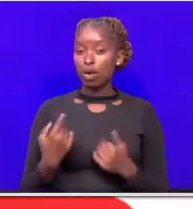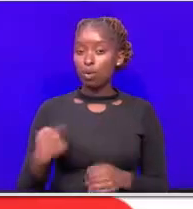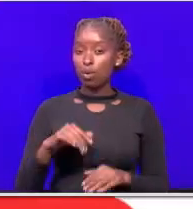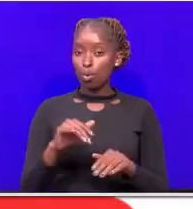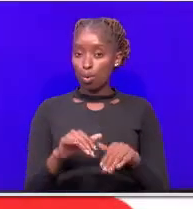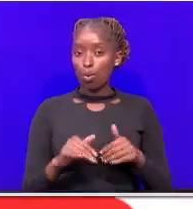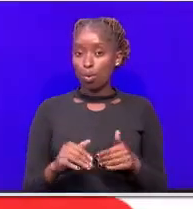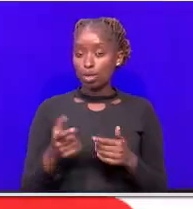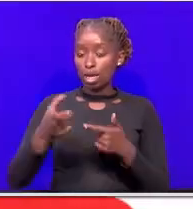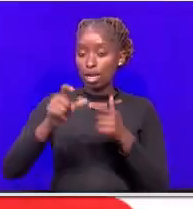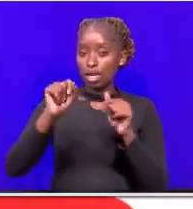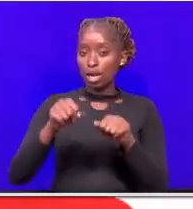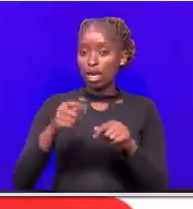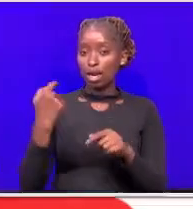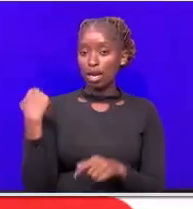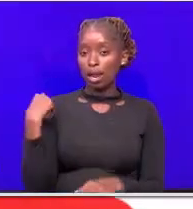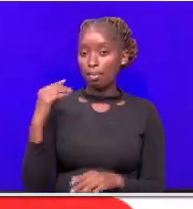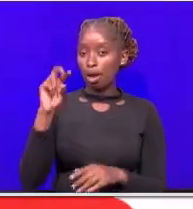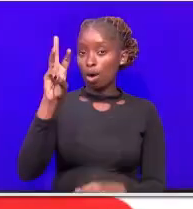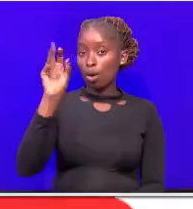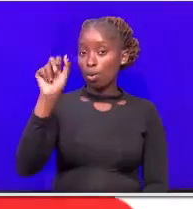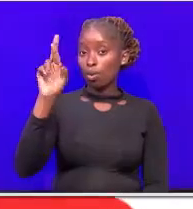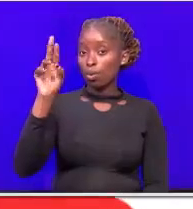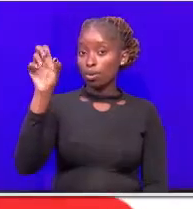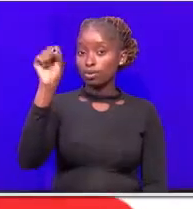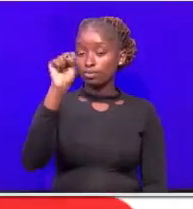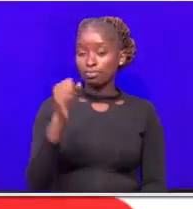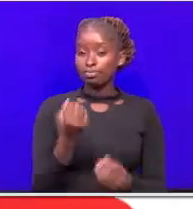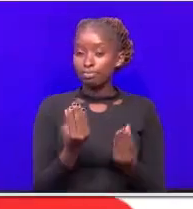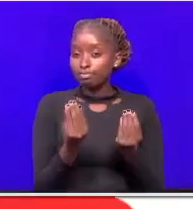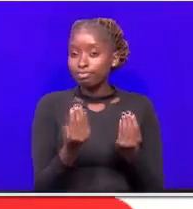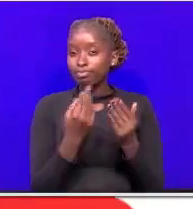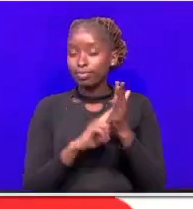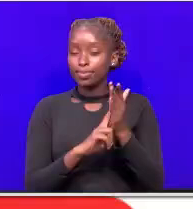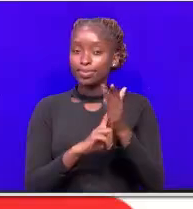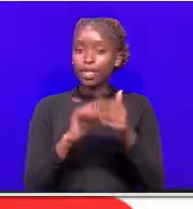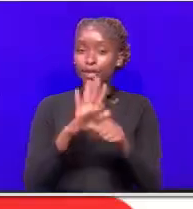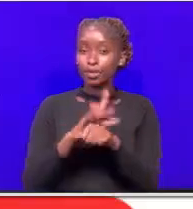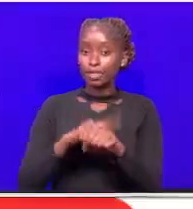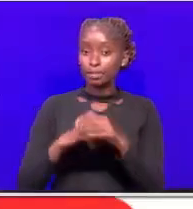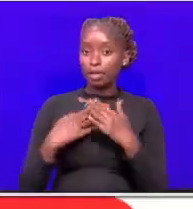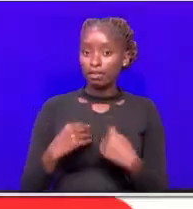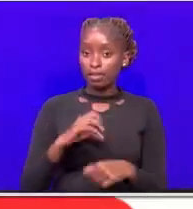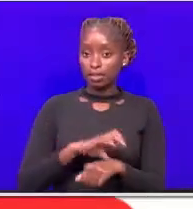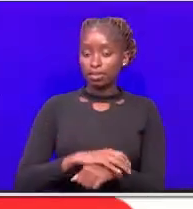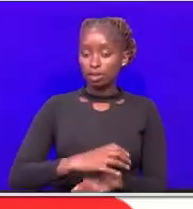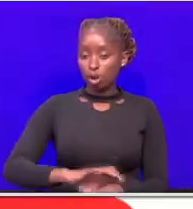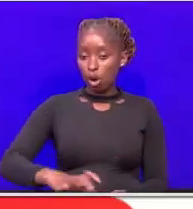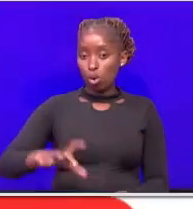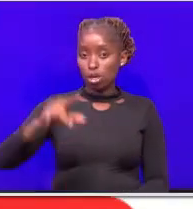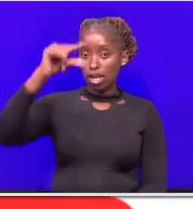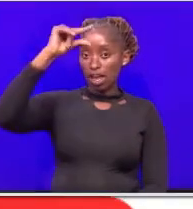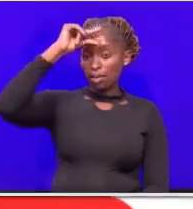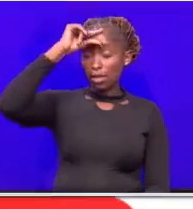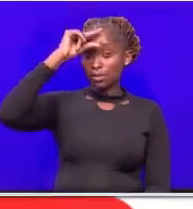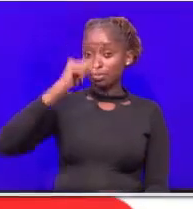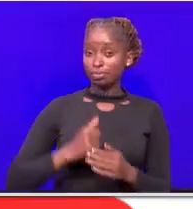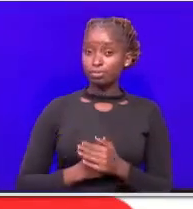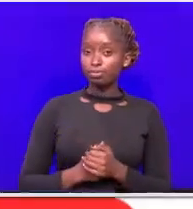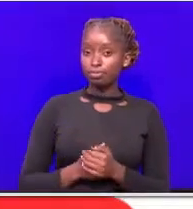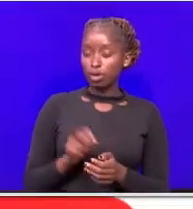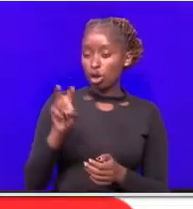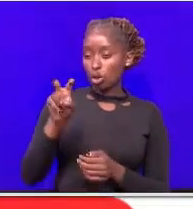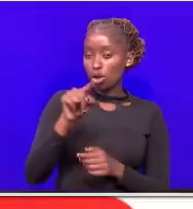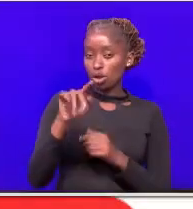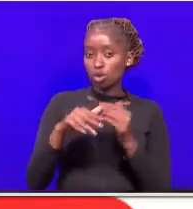the number of votes that we have for easier representation, especially when it comes to the county government. So looking at the delimitation, we might